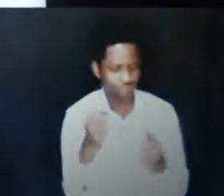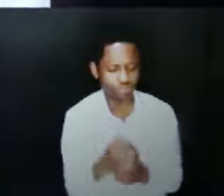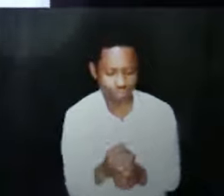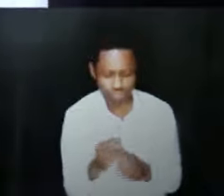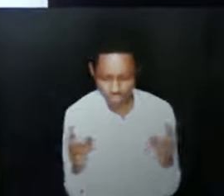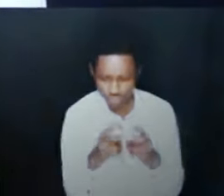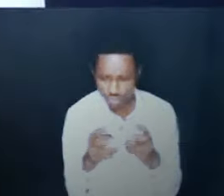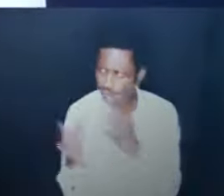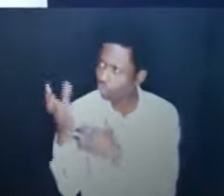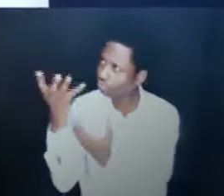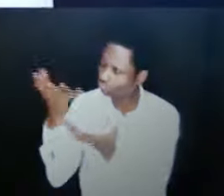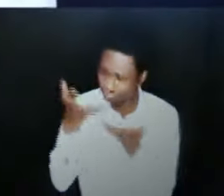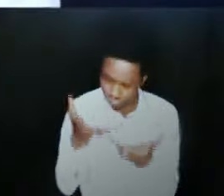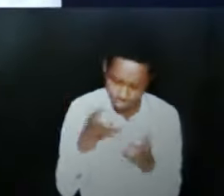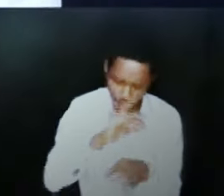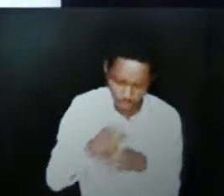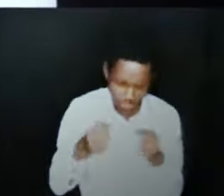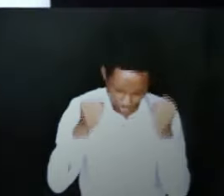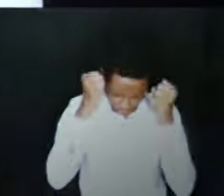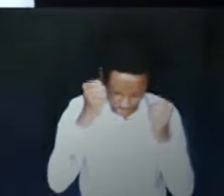Brothers and